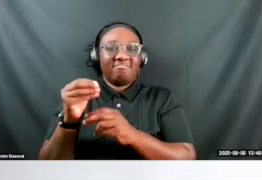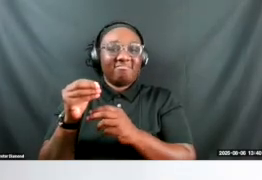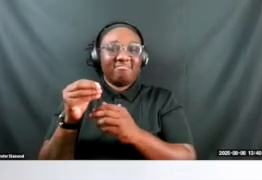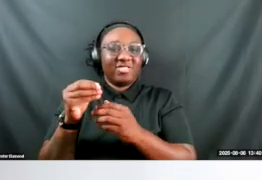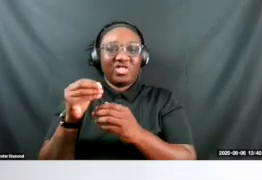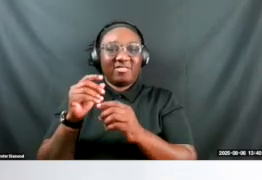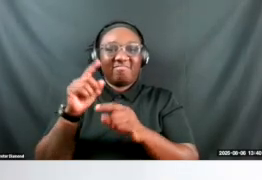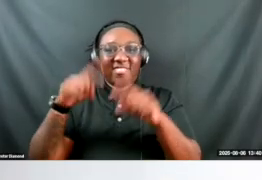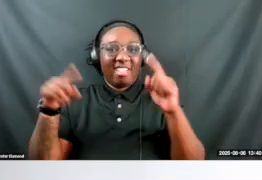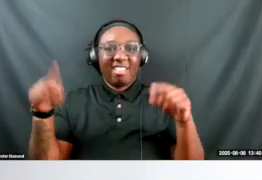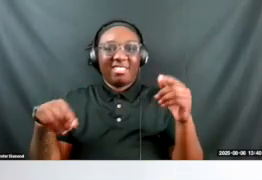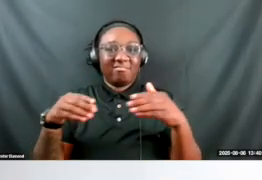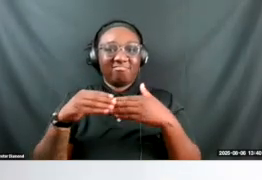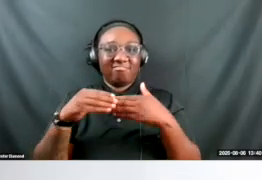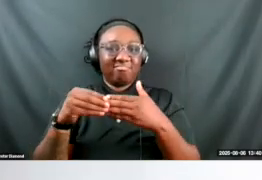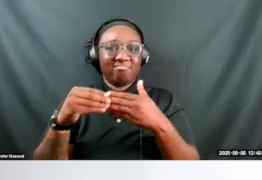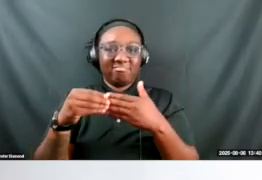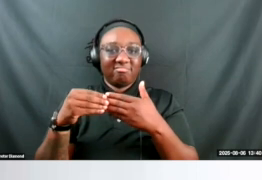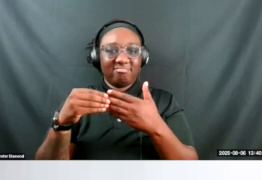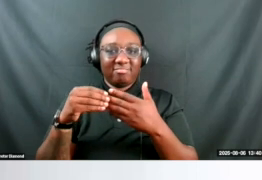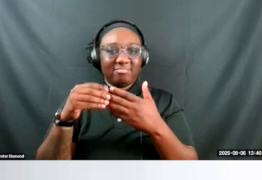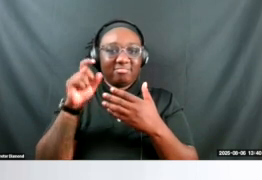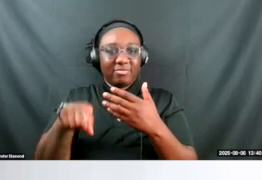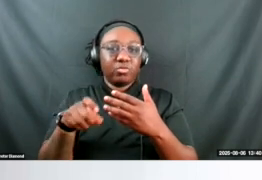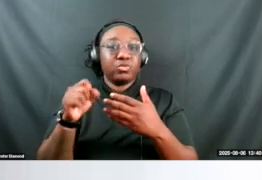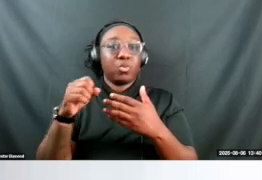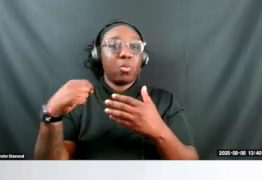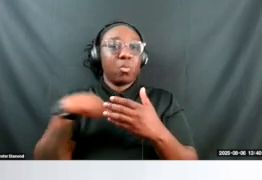available vehicles and prices across regions.